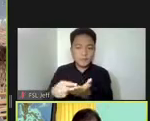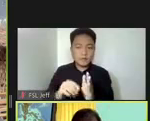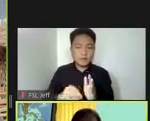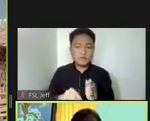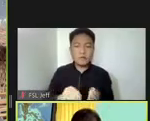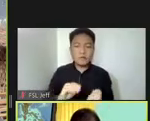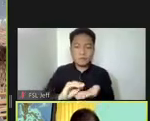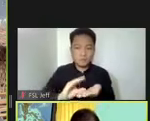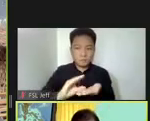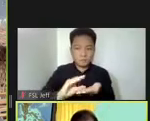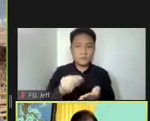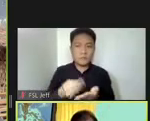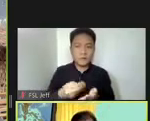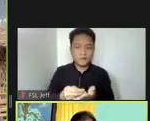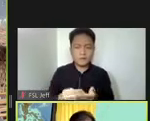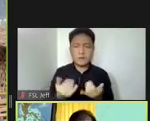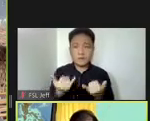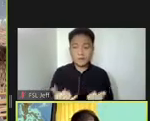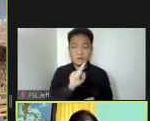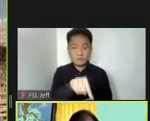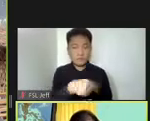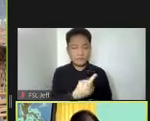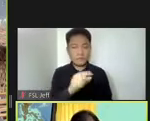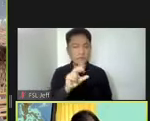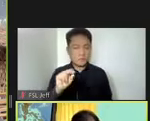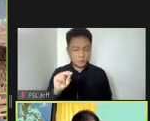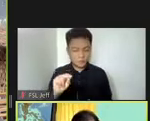become farmerpreneurs.